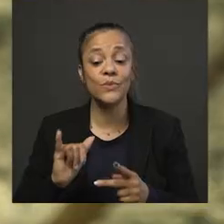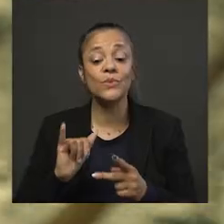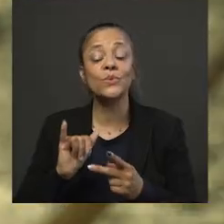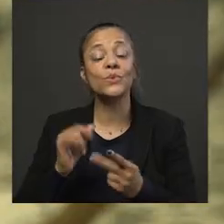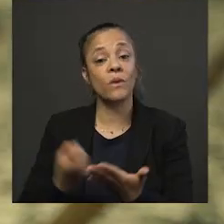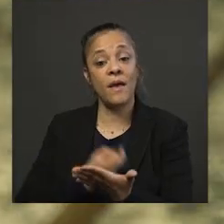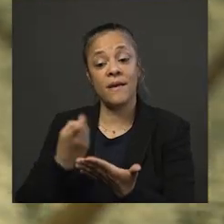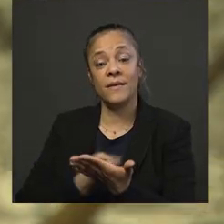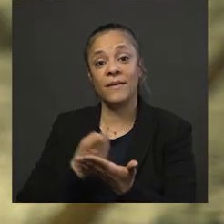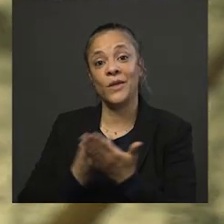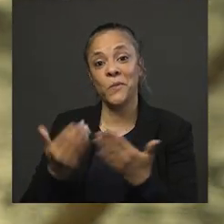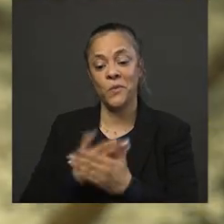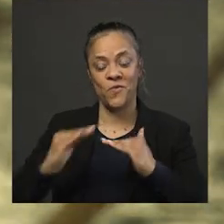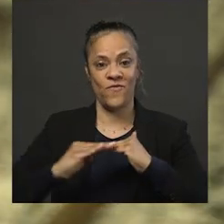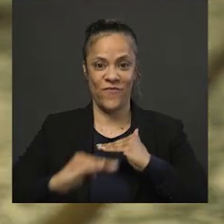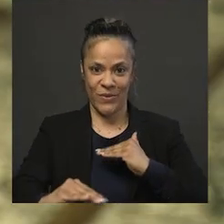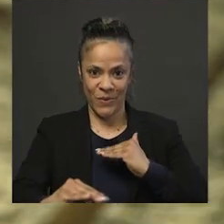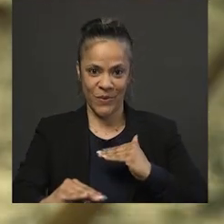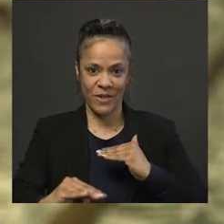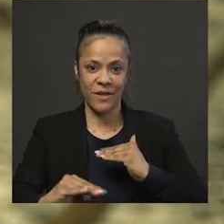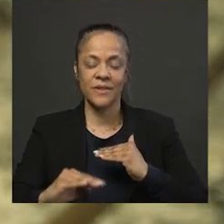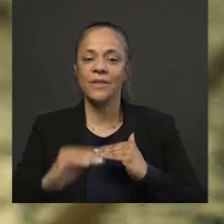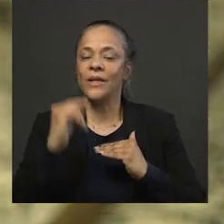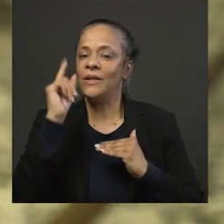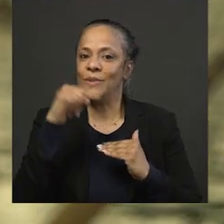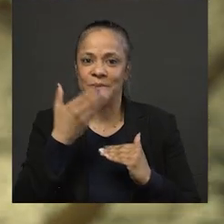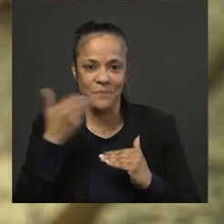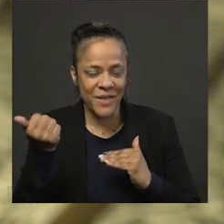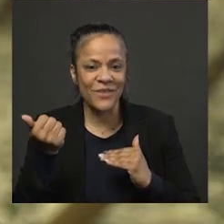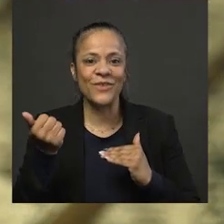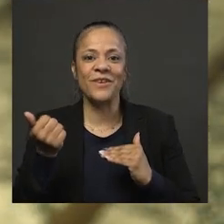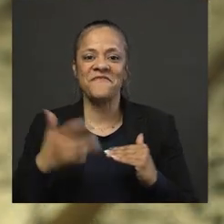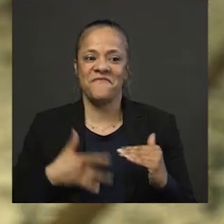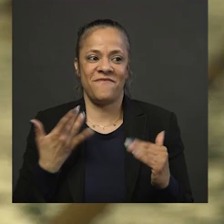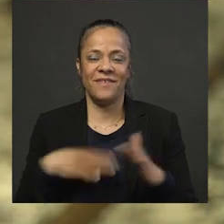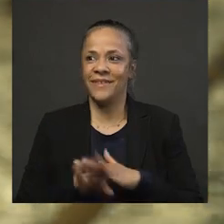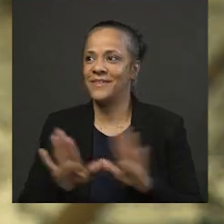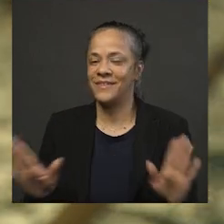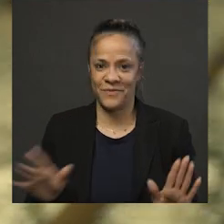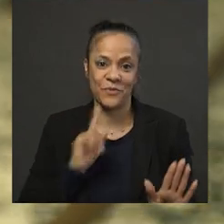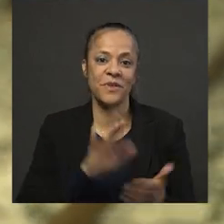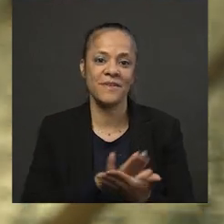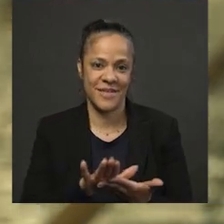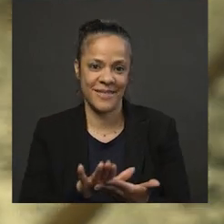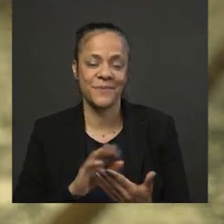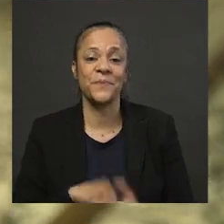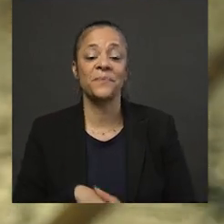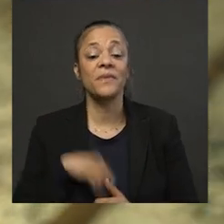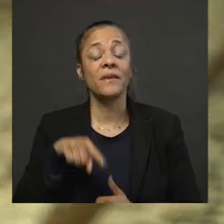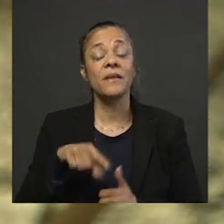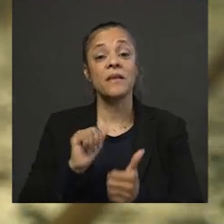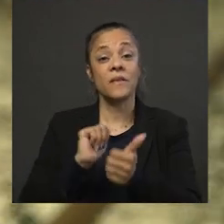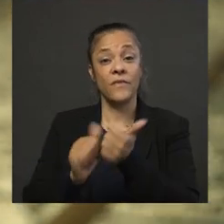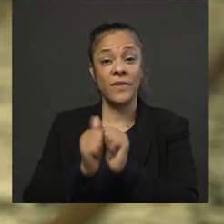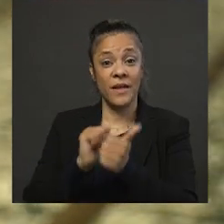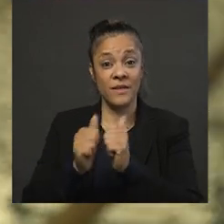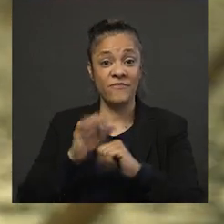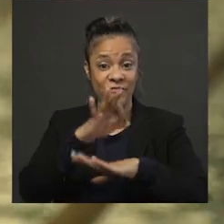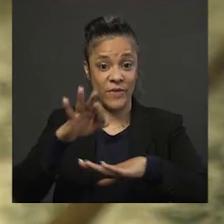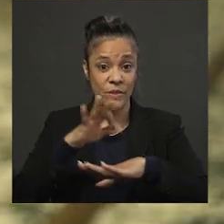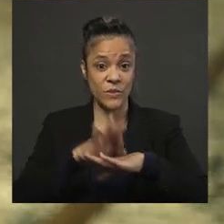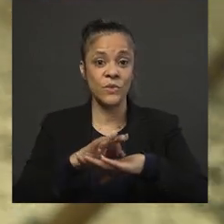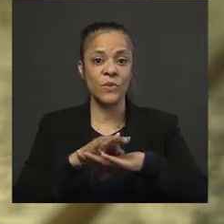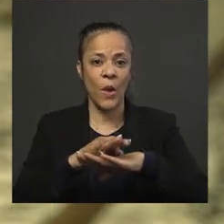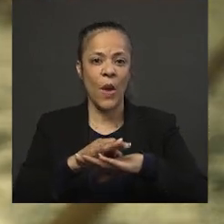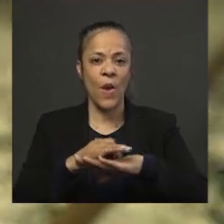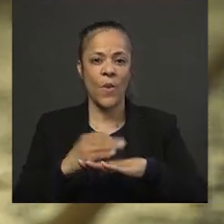rink as well, including a new floor, so that it looks better and feels better for people who are engaging there. Our athletic fields, we have improved the